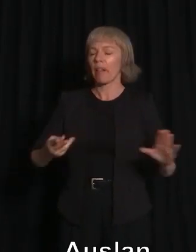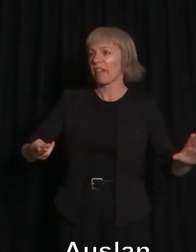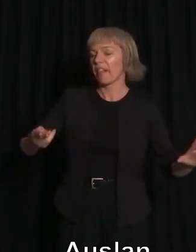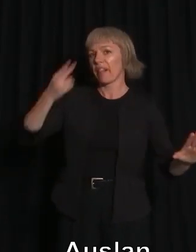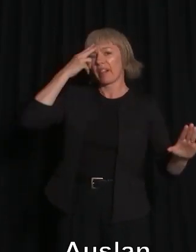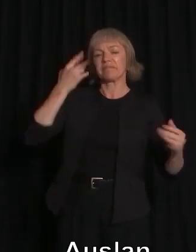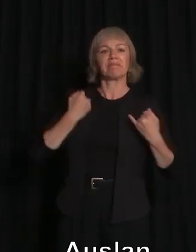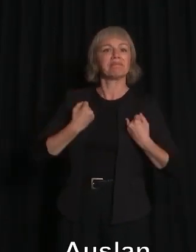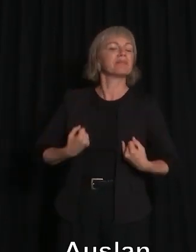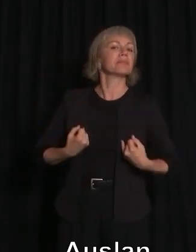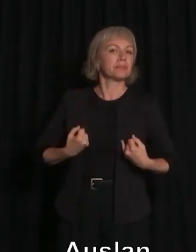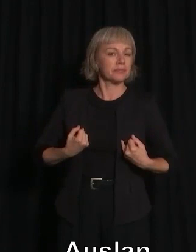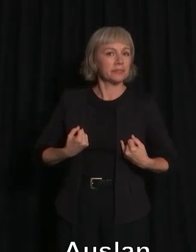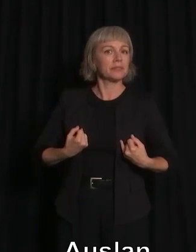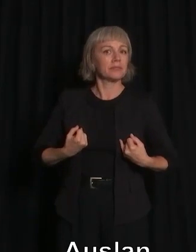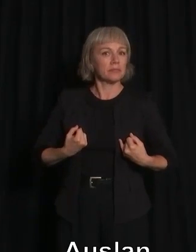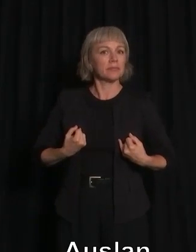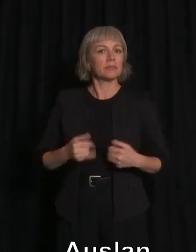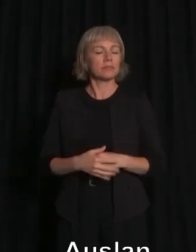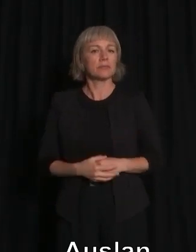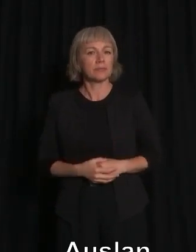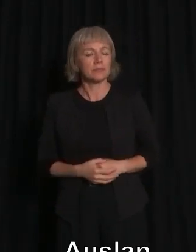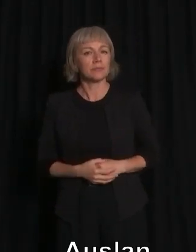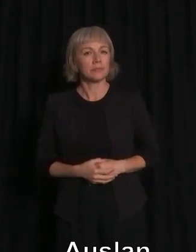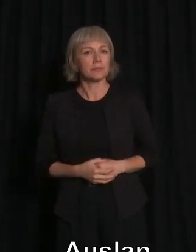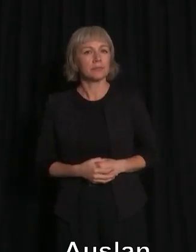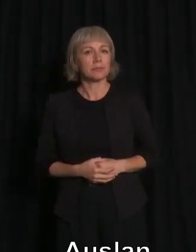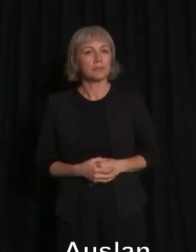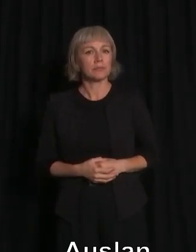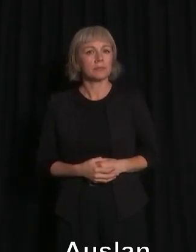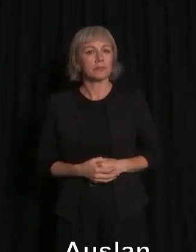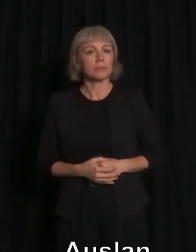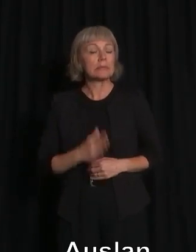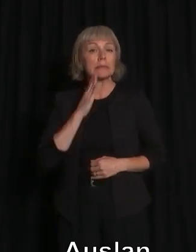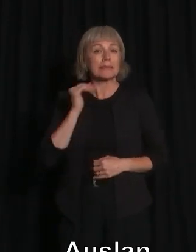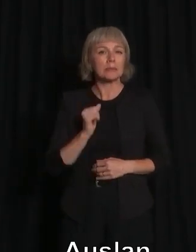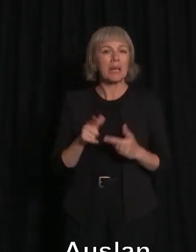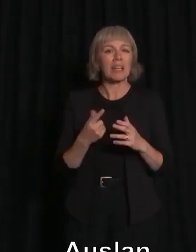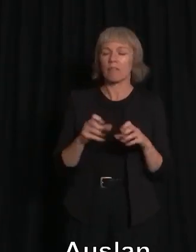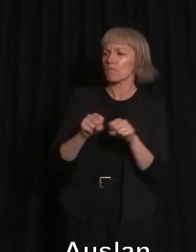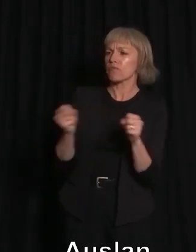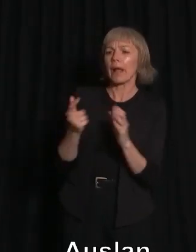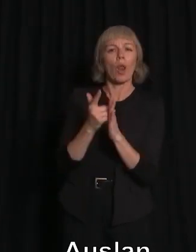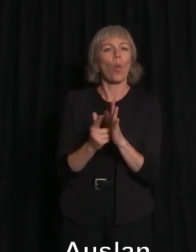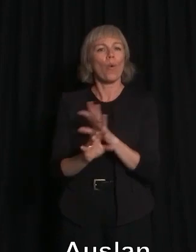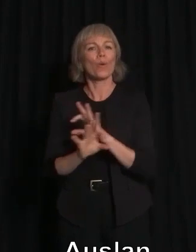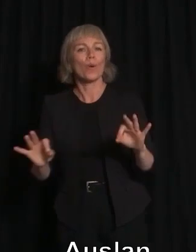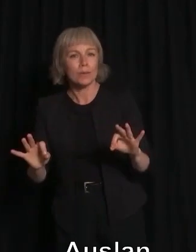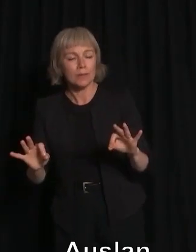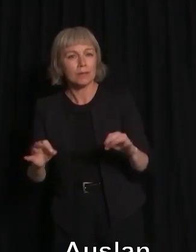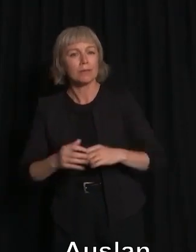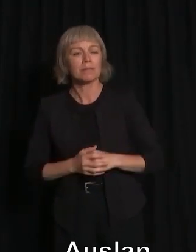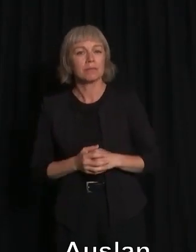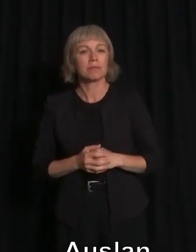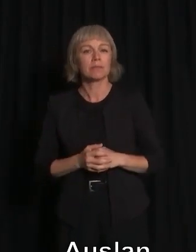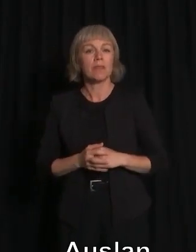through a loop in which it is irrelevant whether criminal charges exist. Our